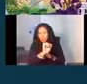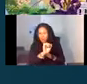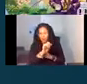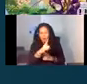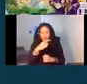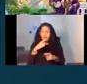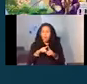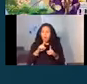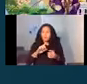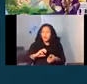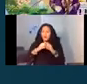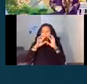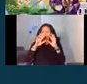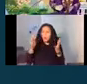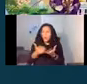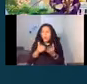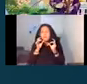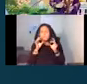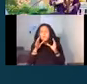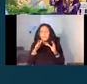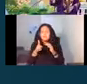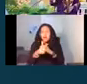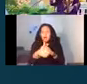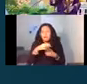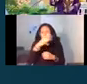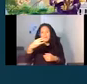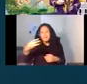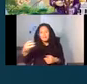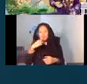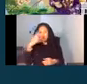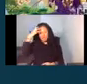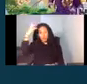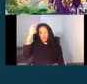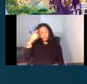a world-famous garden in Essex that was visited by royalty.